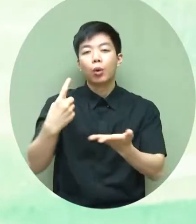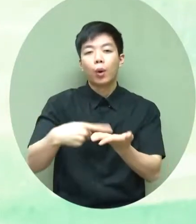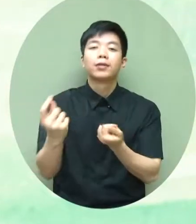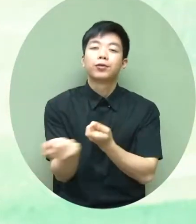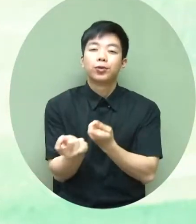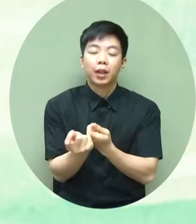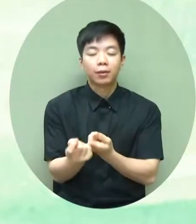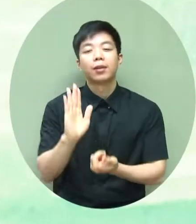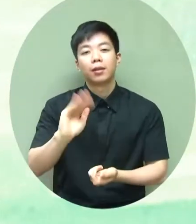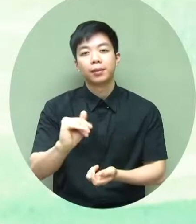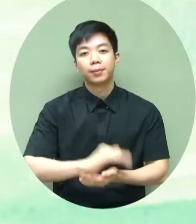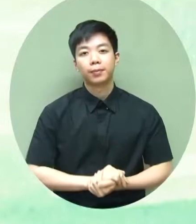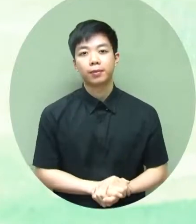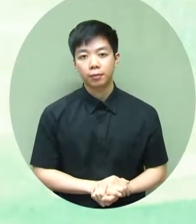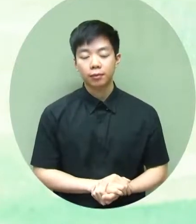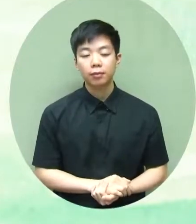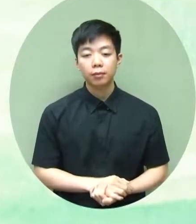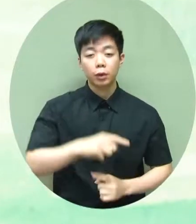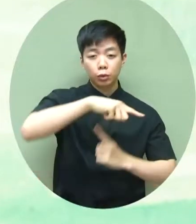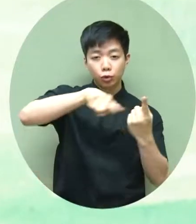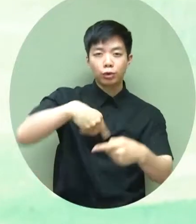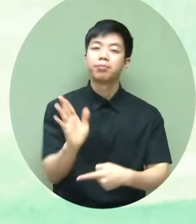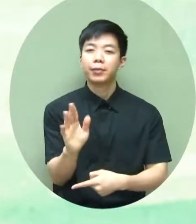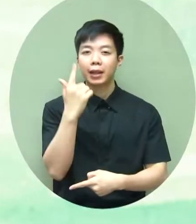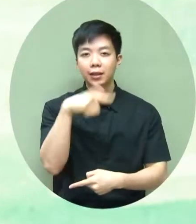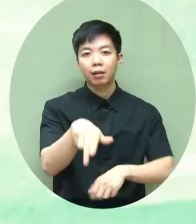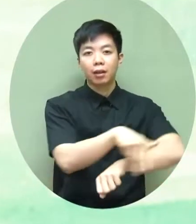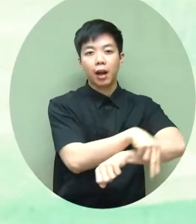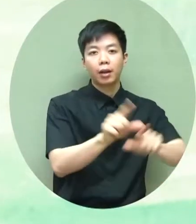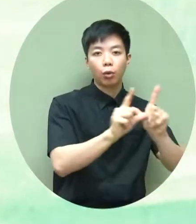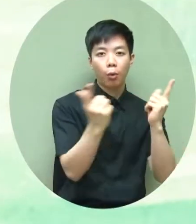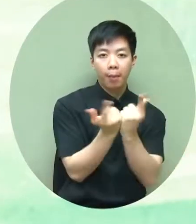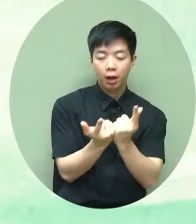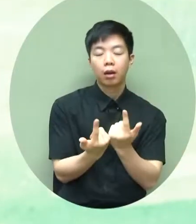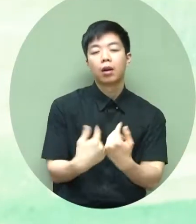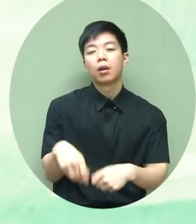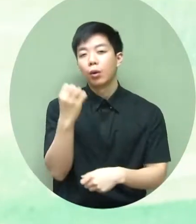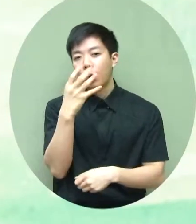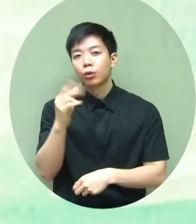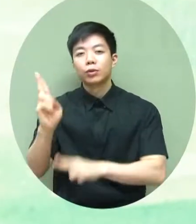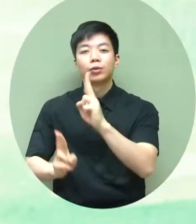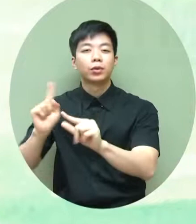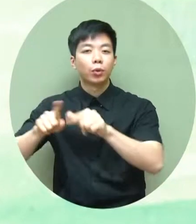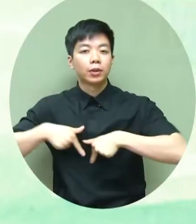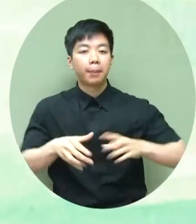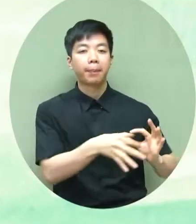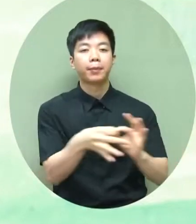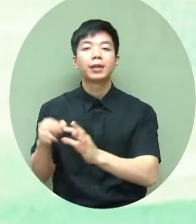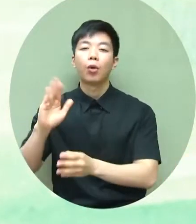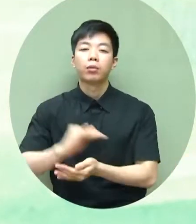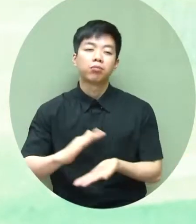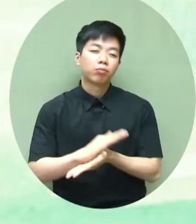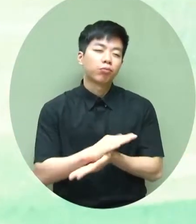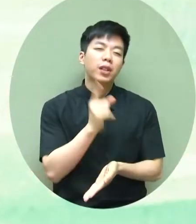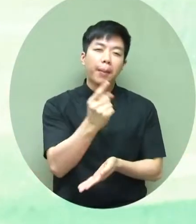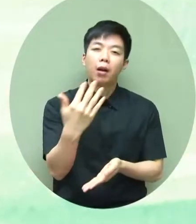can travel from the northeastern part of NT to town centre, namely Central, Admiralty,